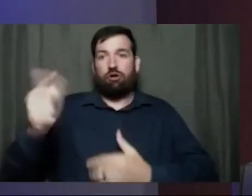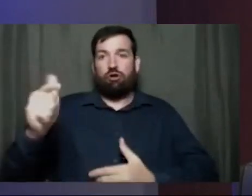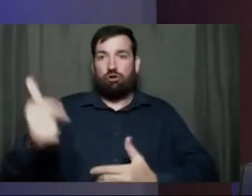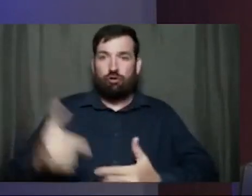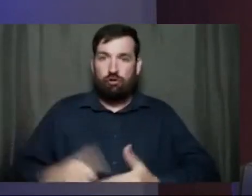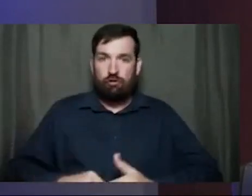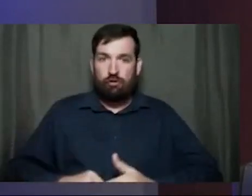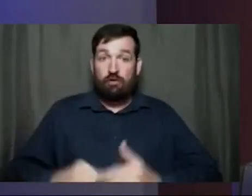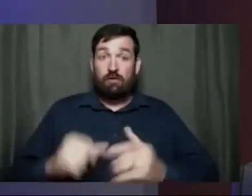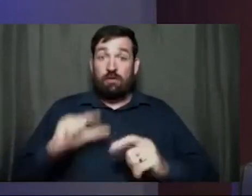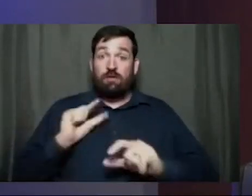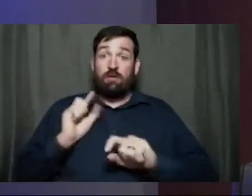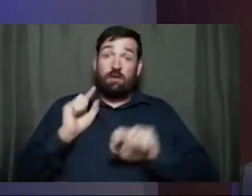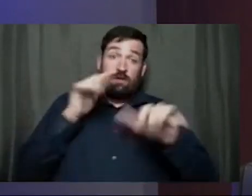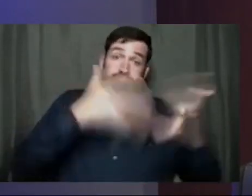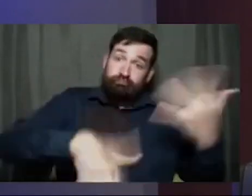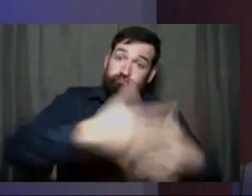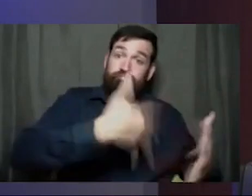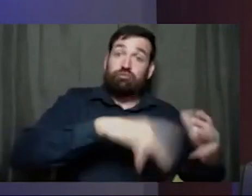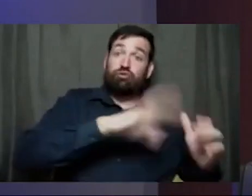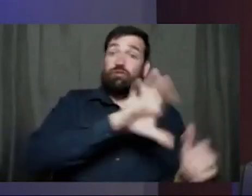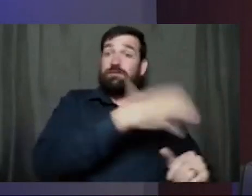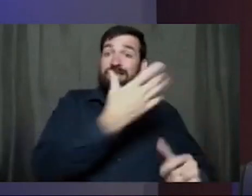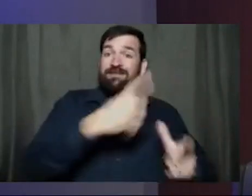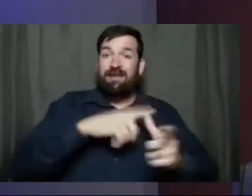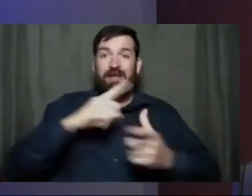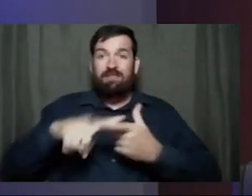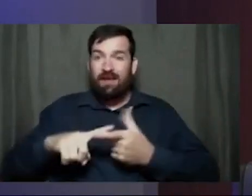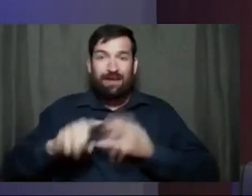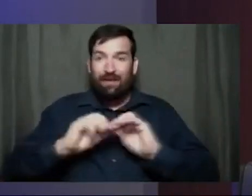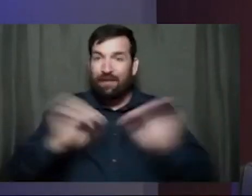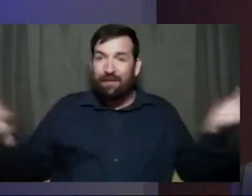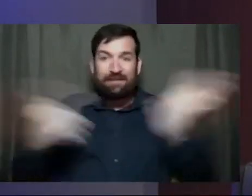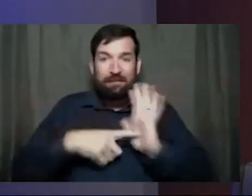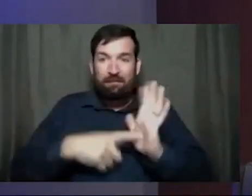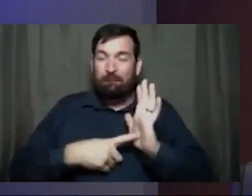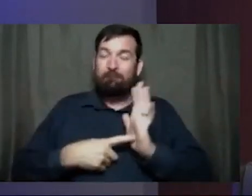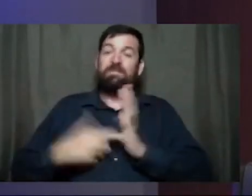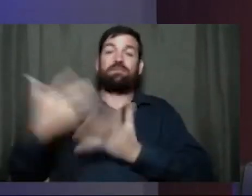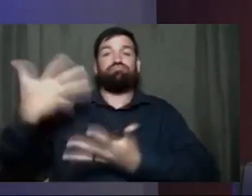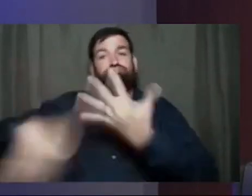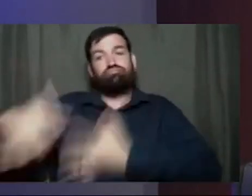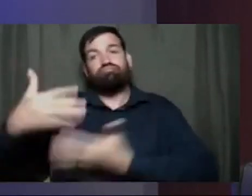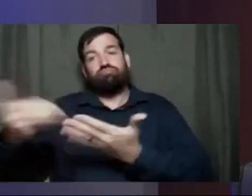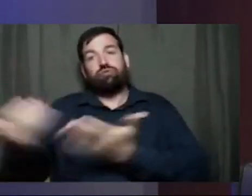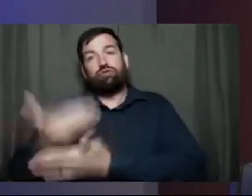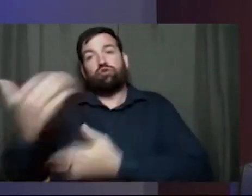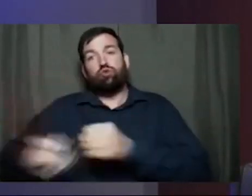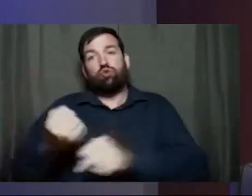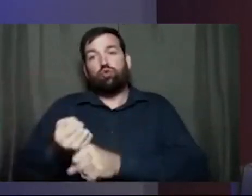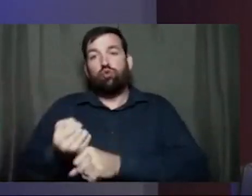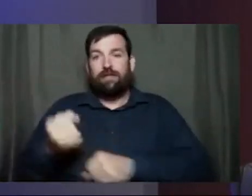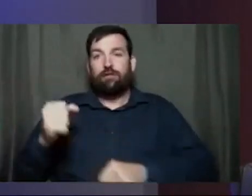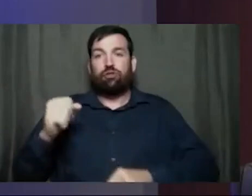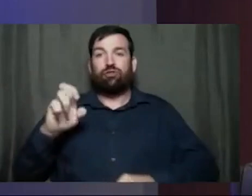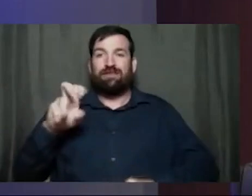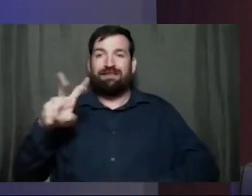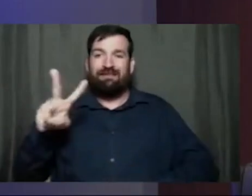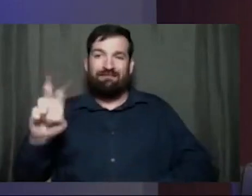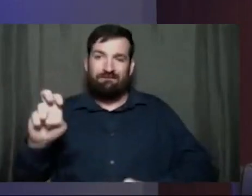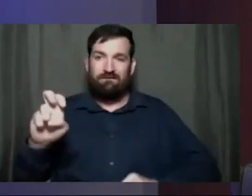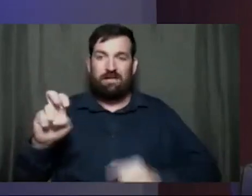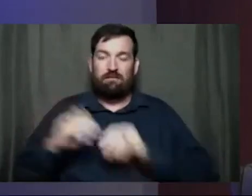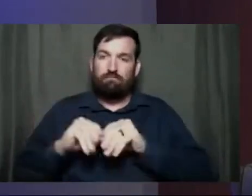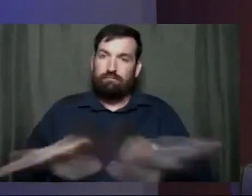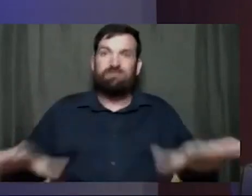Christmas gatherings and pick up disease may not be symptomatic before they go to New Year's Eve celebrations. And so we went through this last year